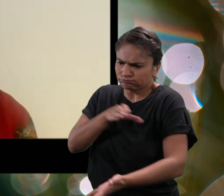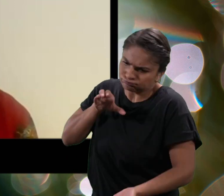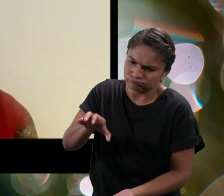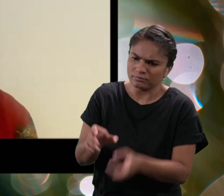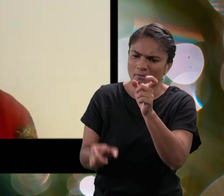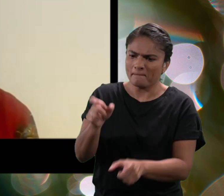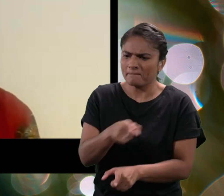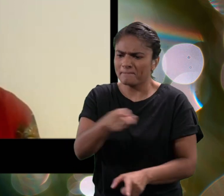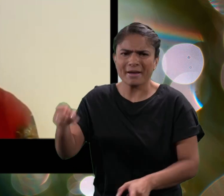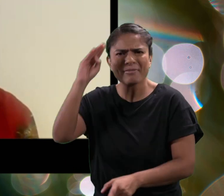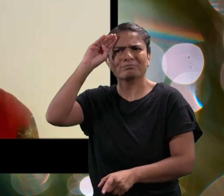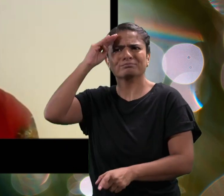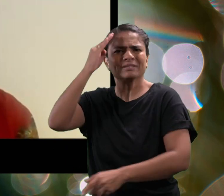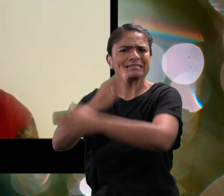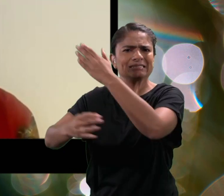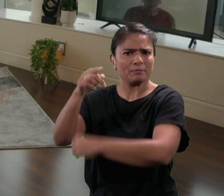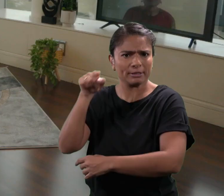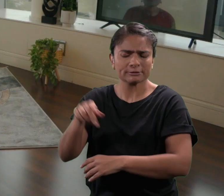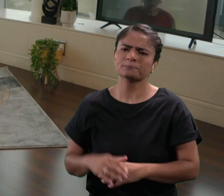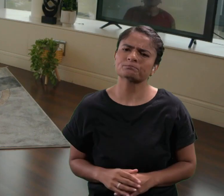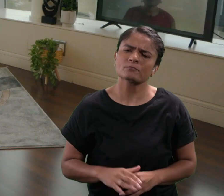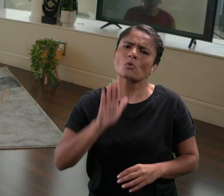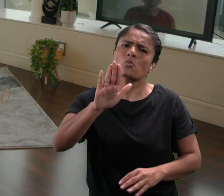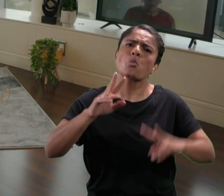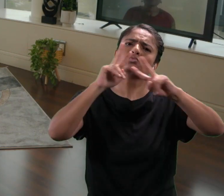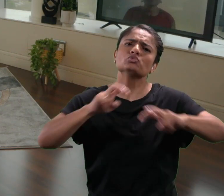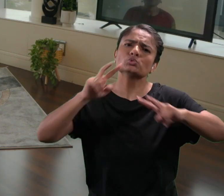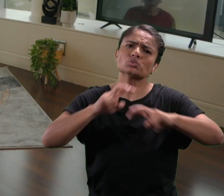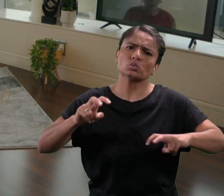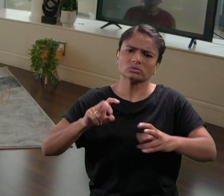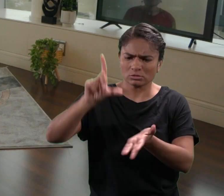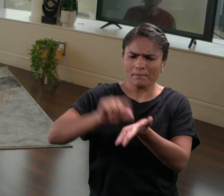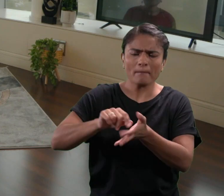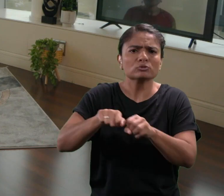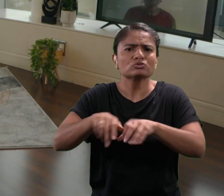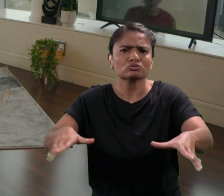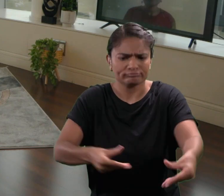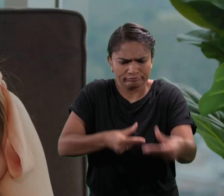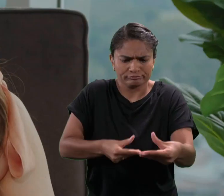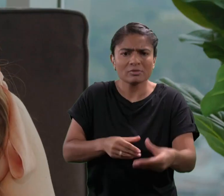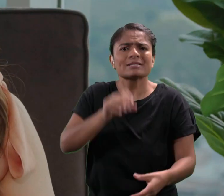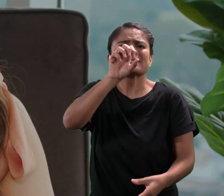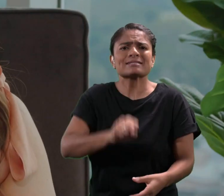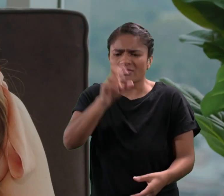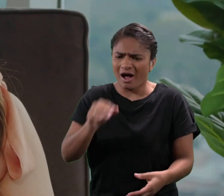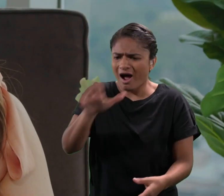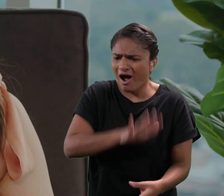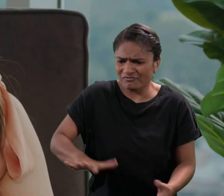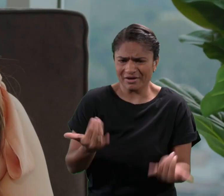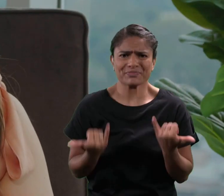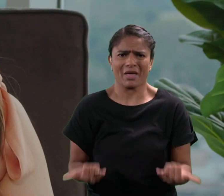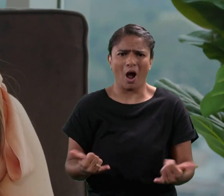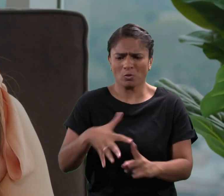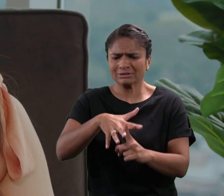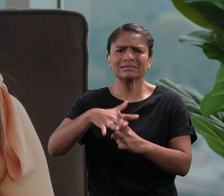resources to empower people with intellectual disabilities. Further to your research in various publications and papers, what is the current situation in